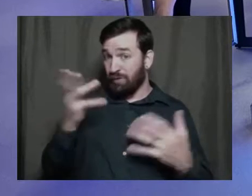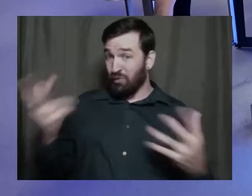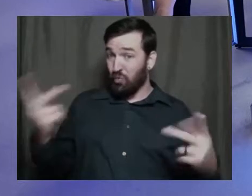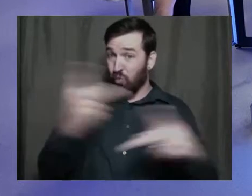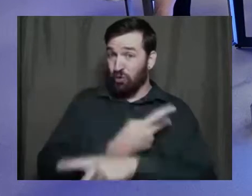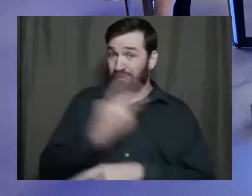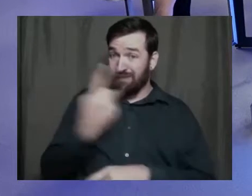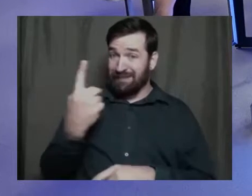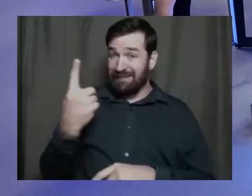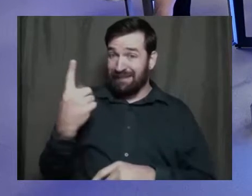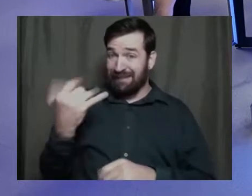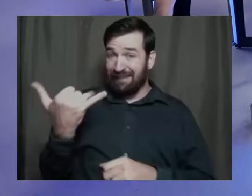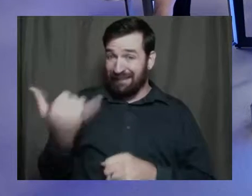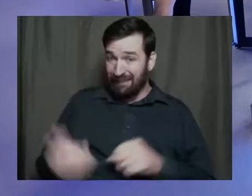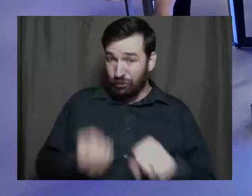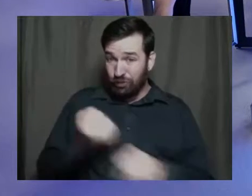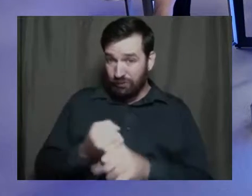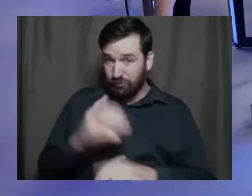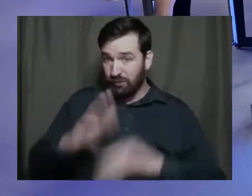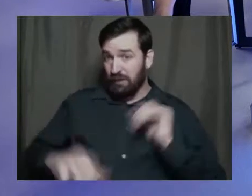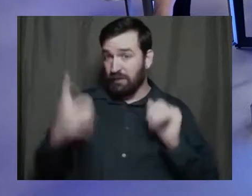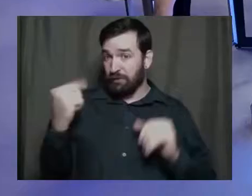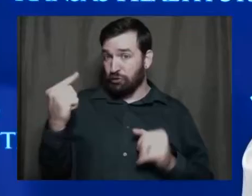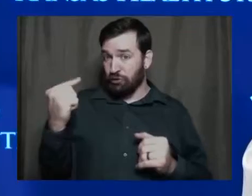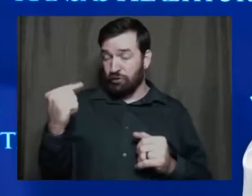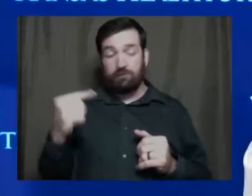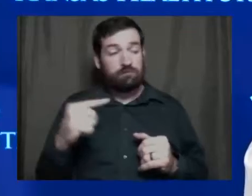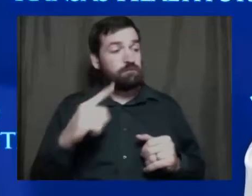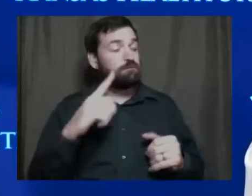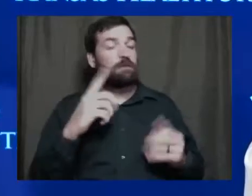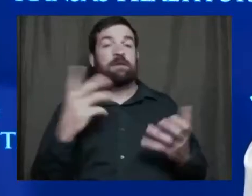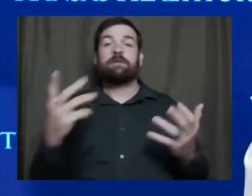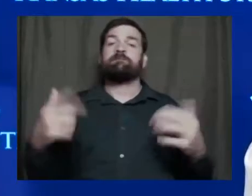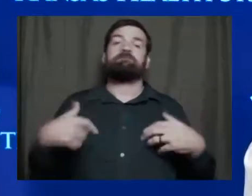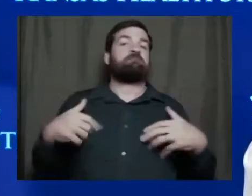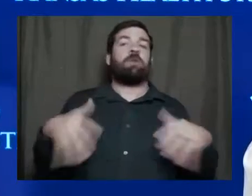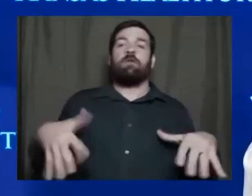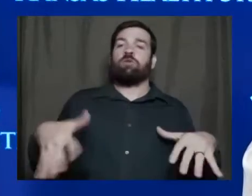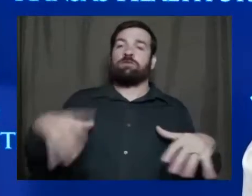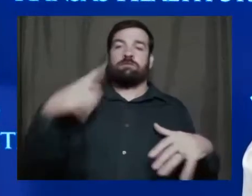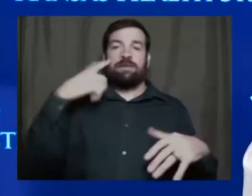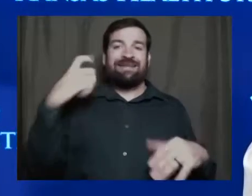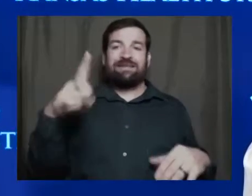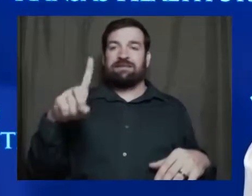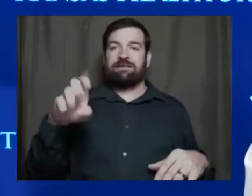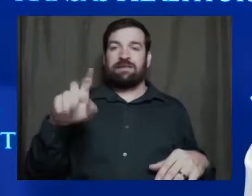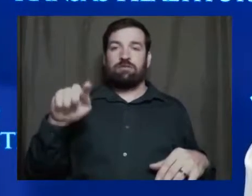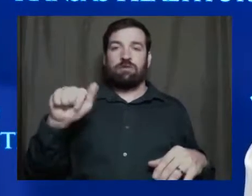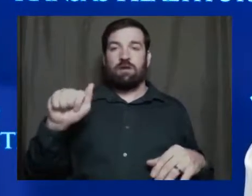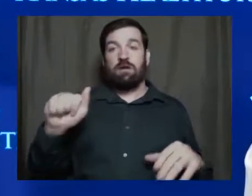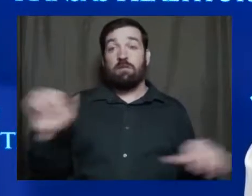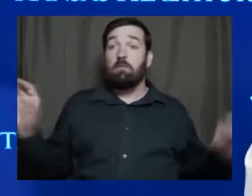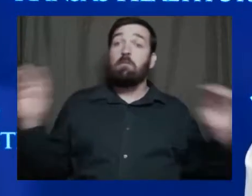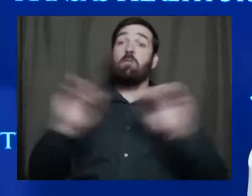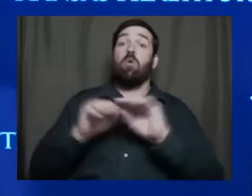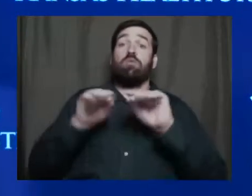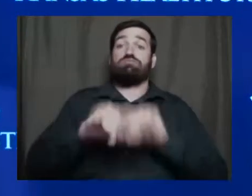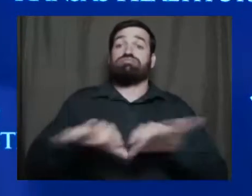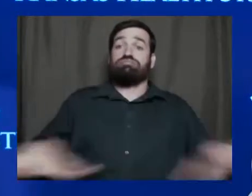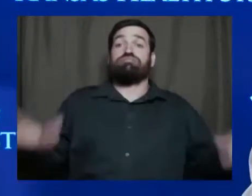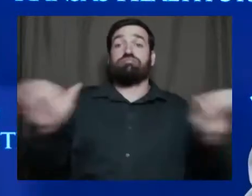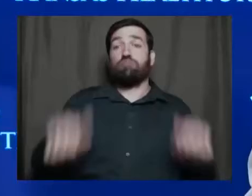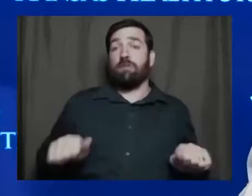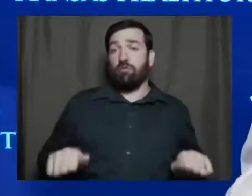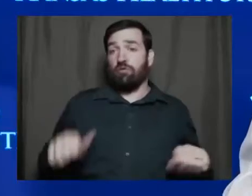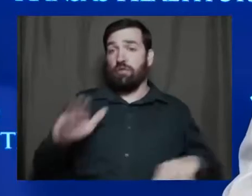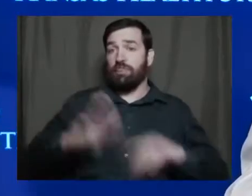thought last year went really well at schools. I'm just nervous because the Delta variant is so much more transmissible, and the community, it's